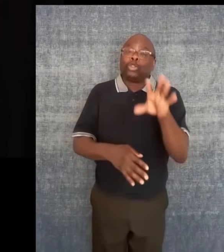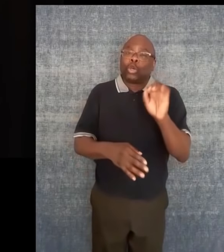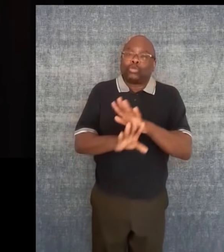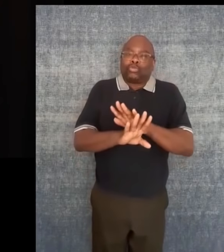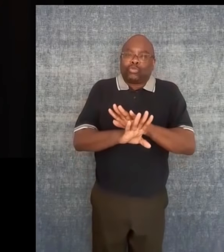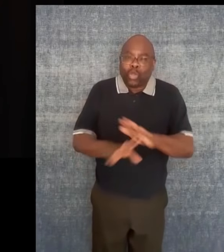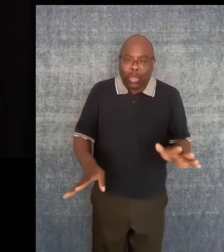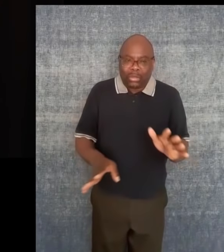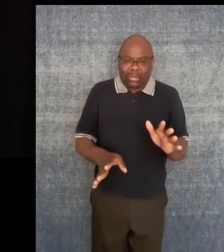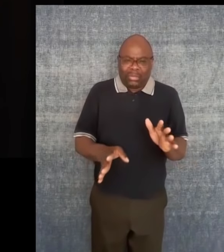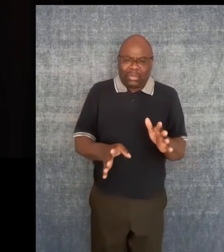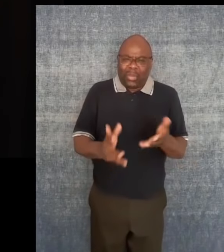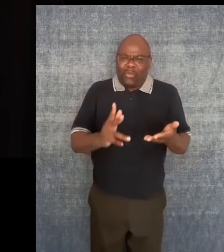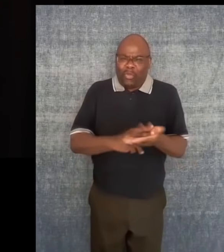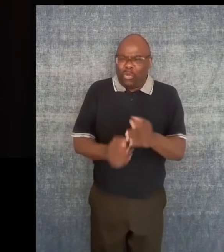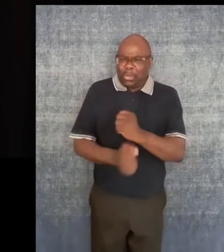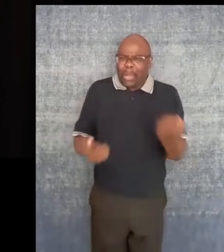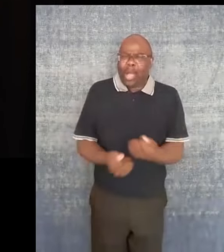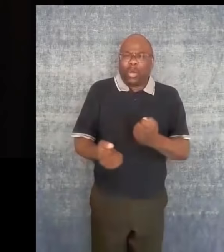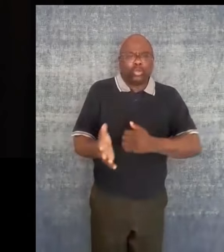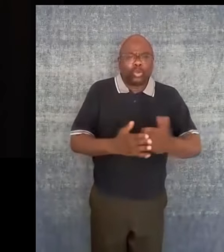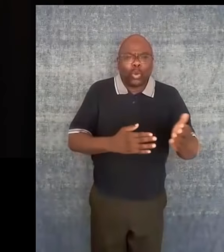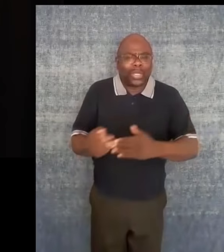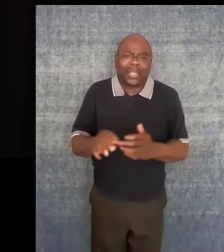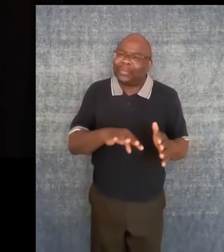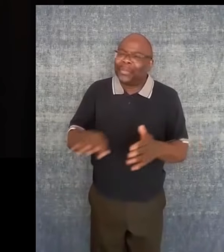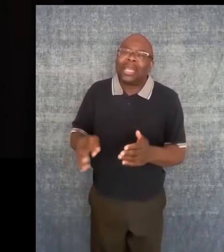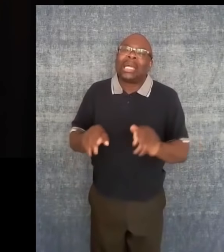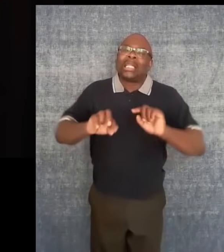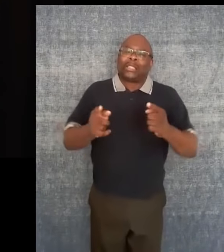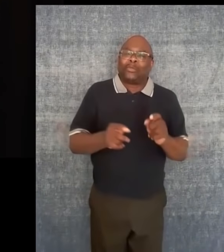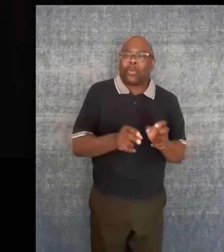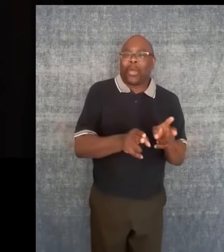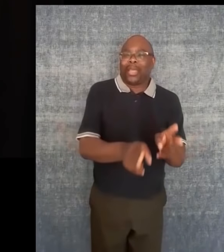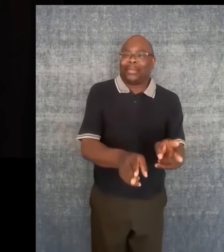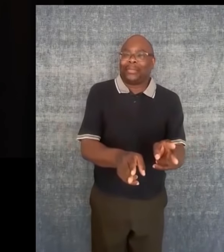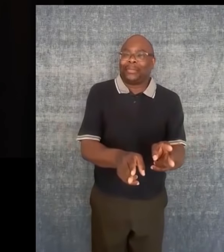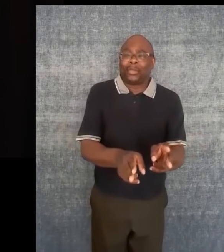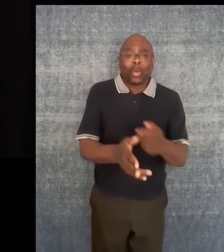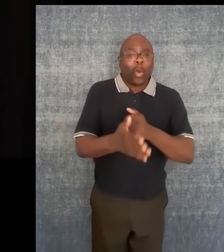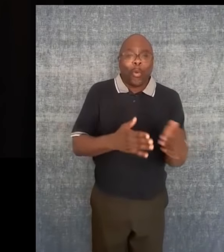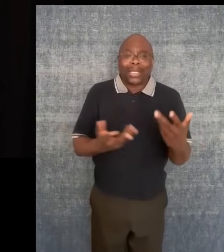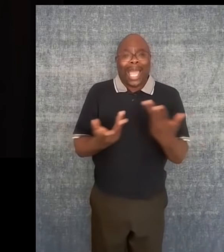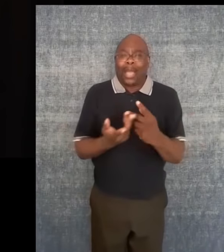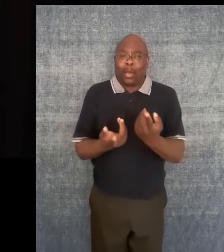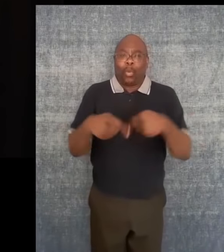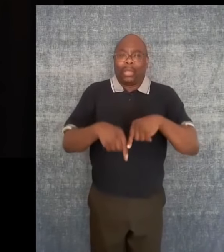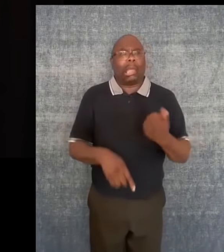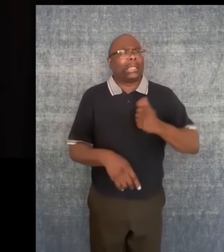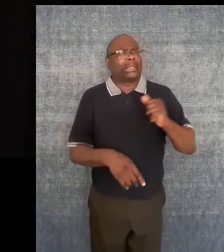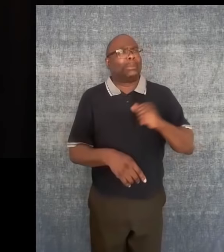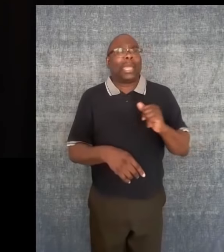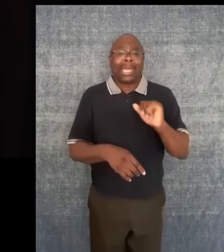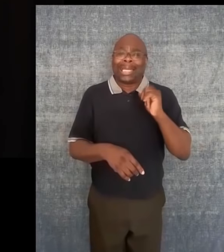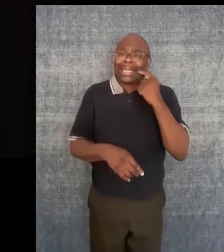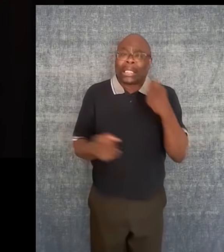to defeat by his superpower, but another way altogether. It's not always the way we would look for, and so we might